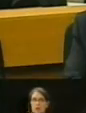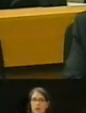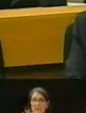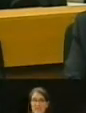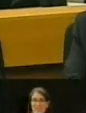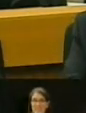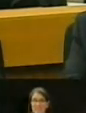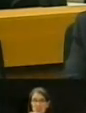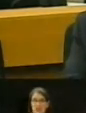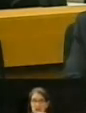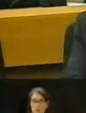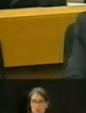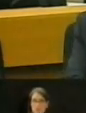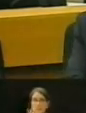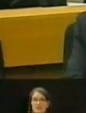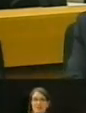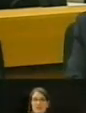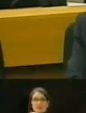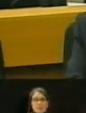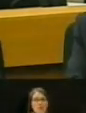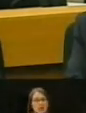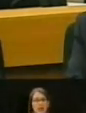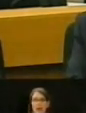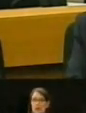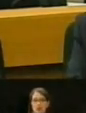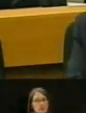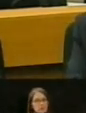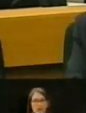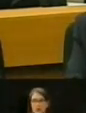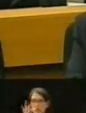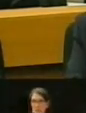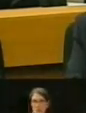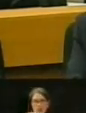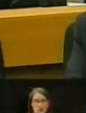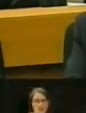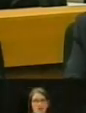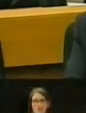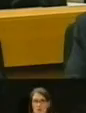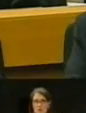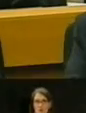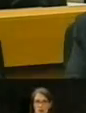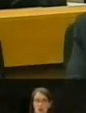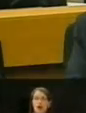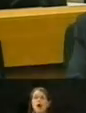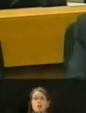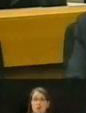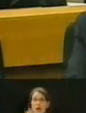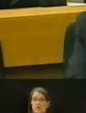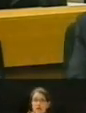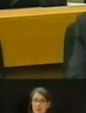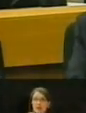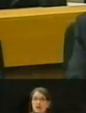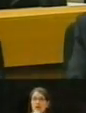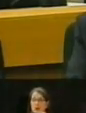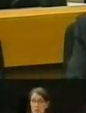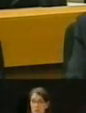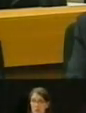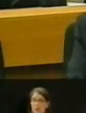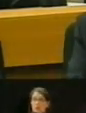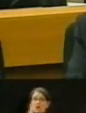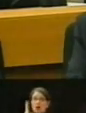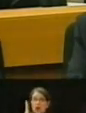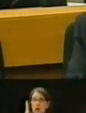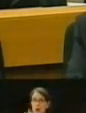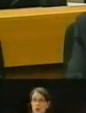Election Commission cannot conduct a special election to fill these county vacancies. Rather, the Election Commission shall place these county officers on the regular